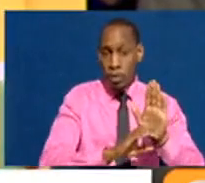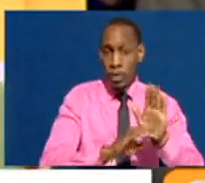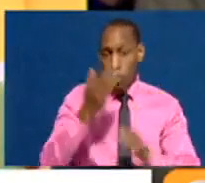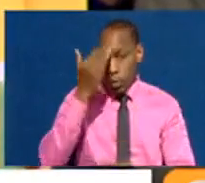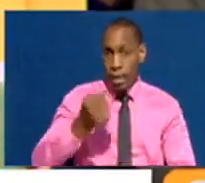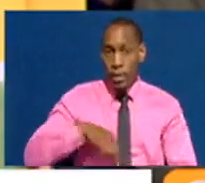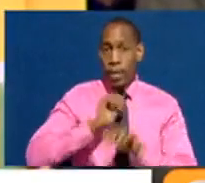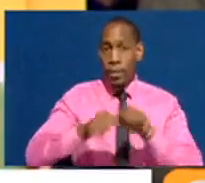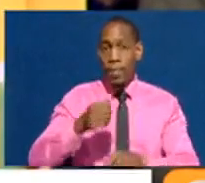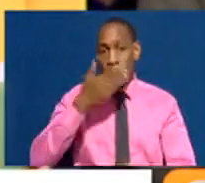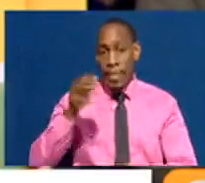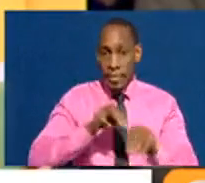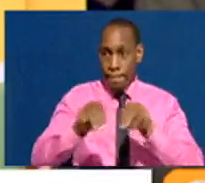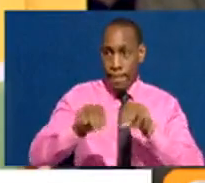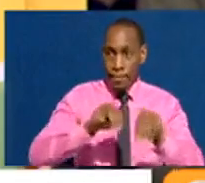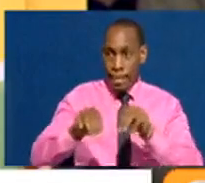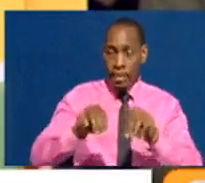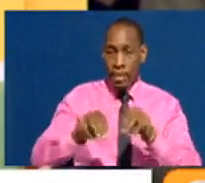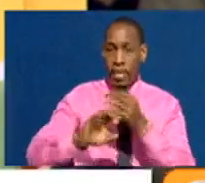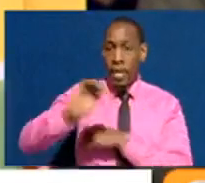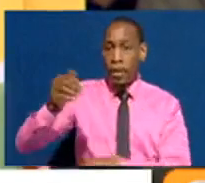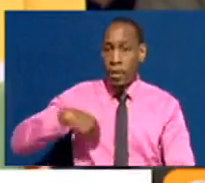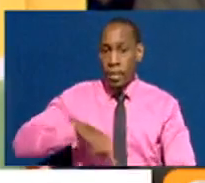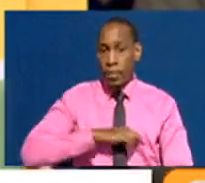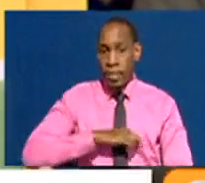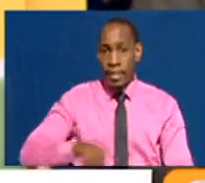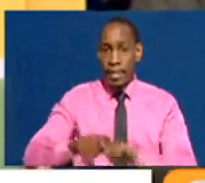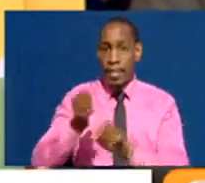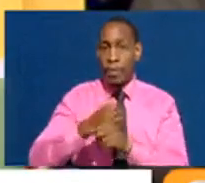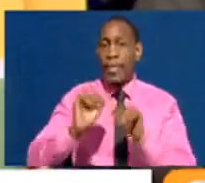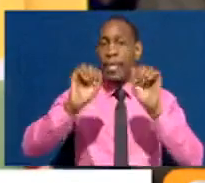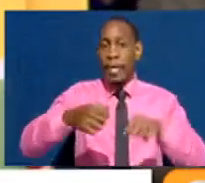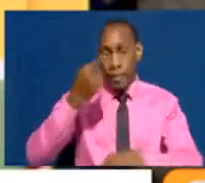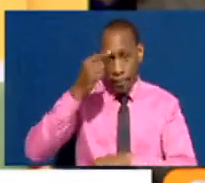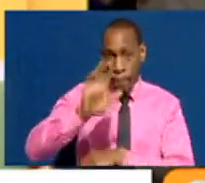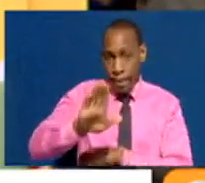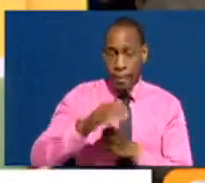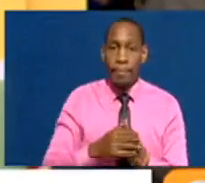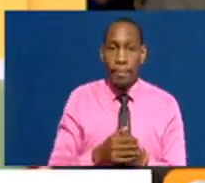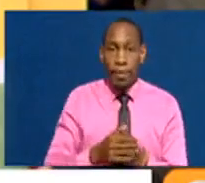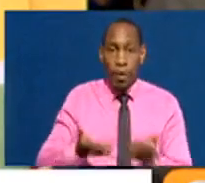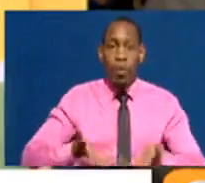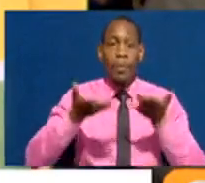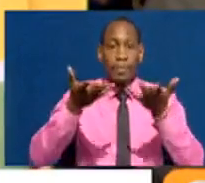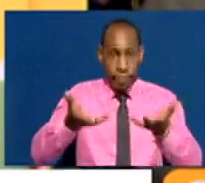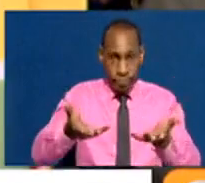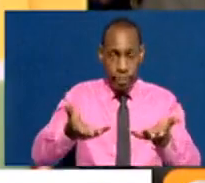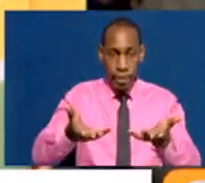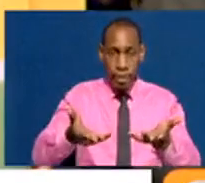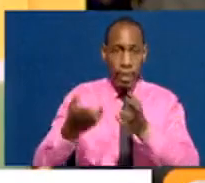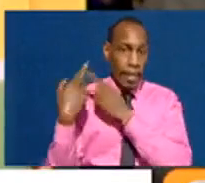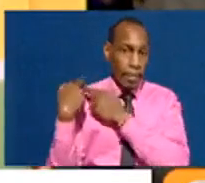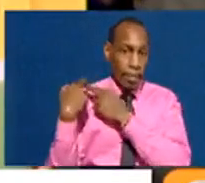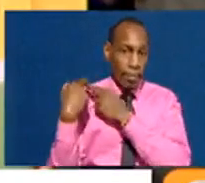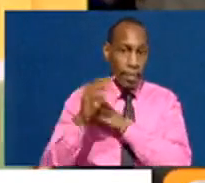can better manage our counties and make it possible for you to deliver on your